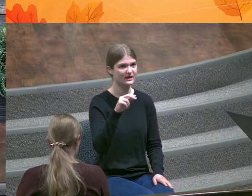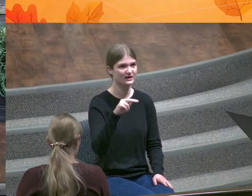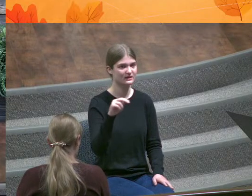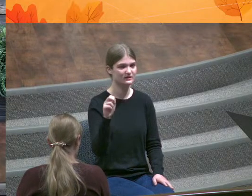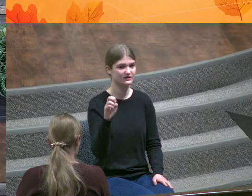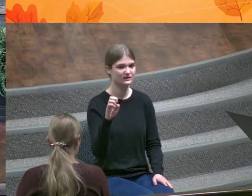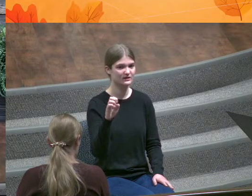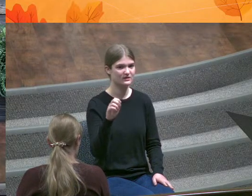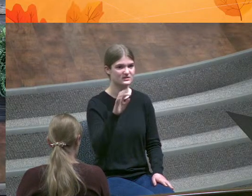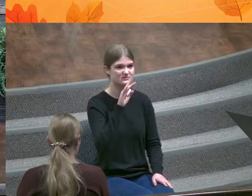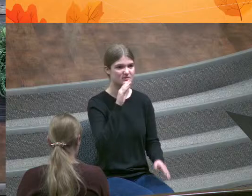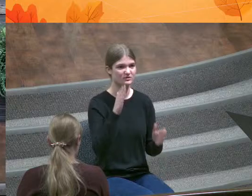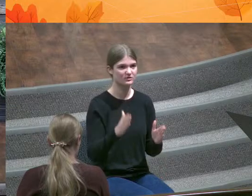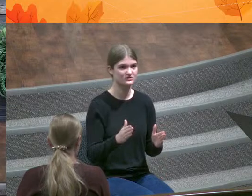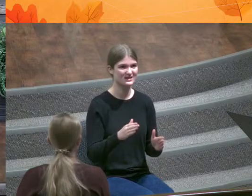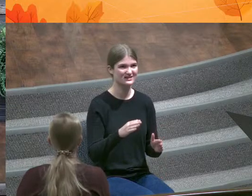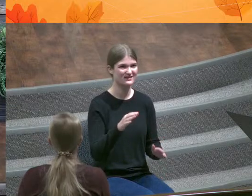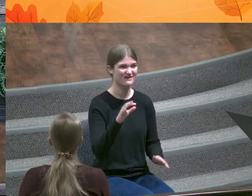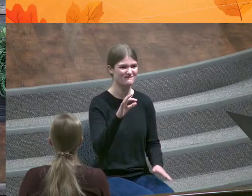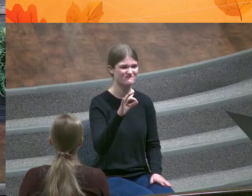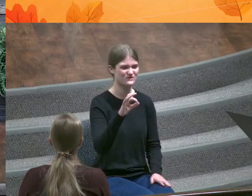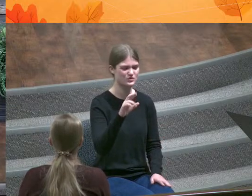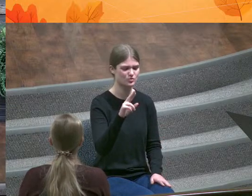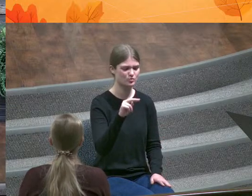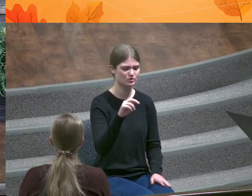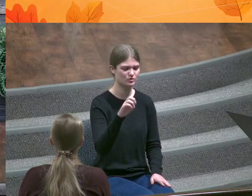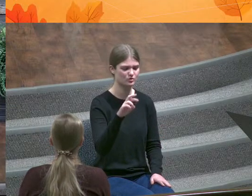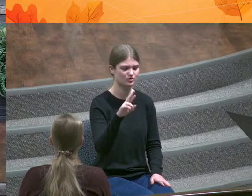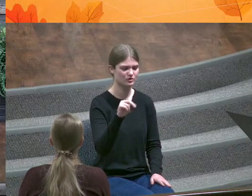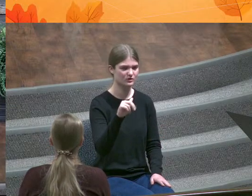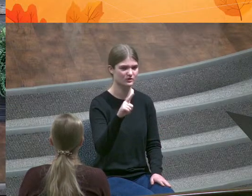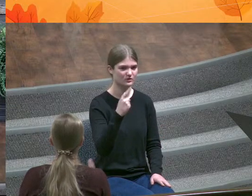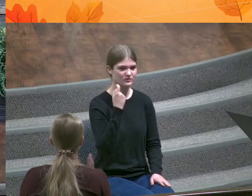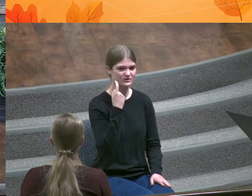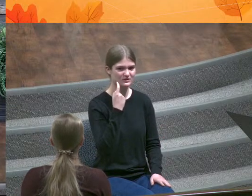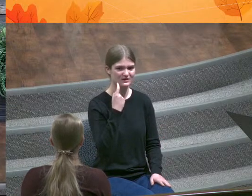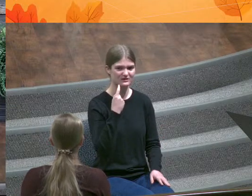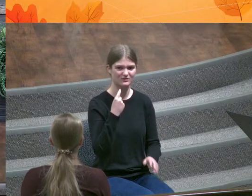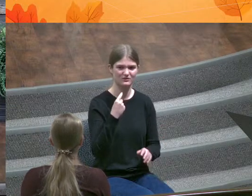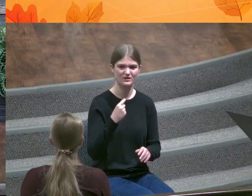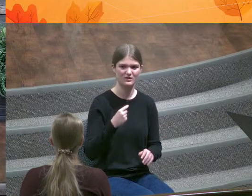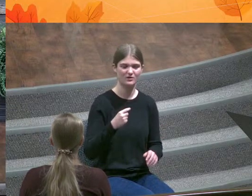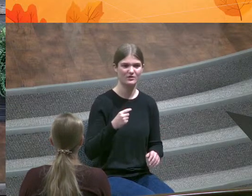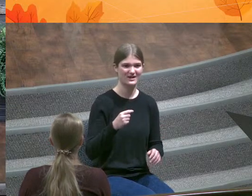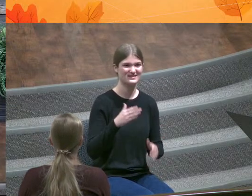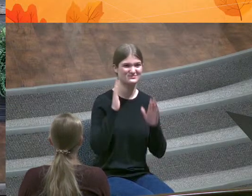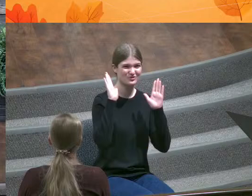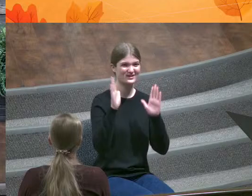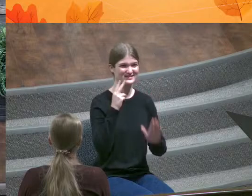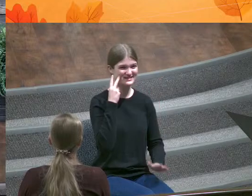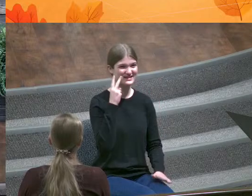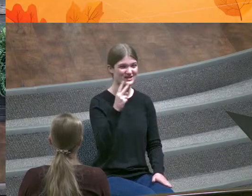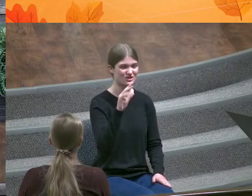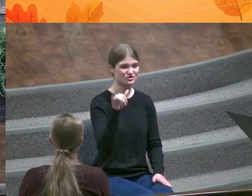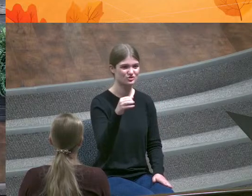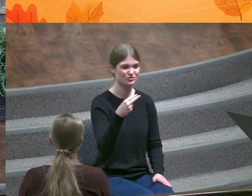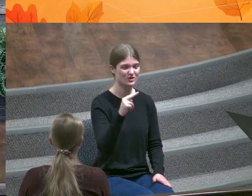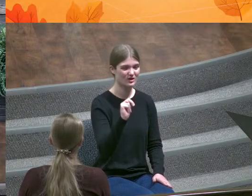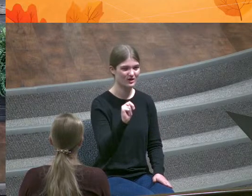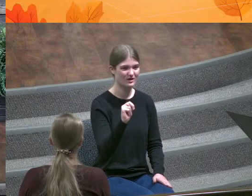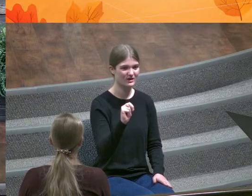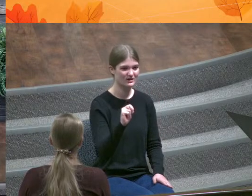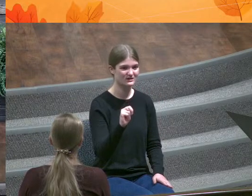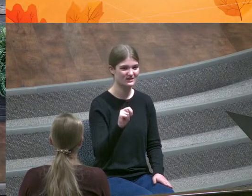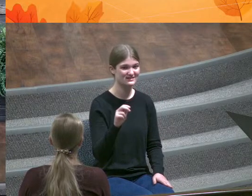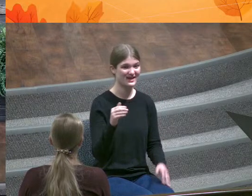her funeral many years ago. This family is dear to me. I appreciate them so much. It's great to see John out. He